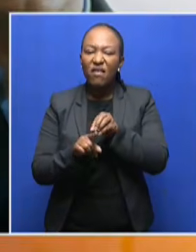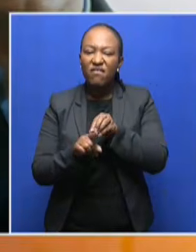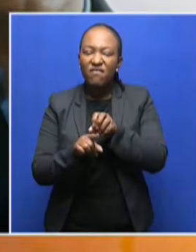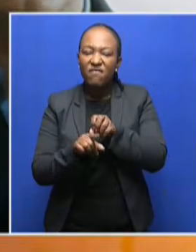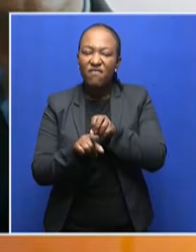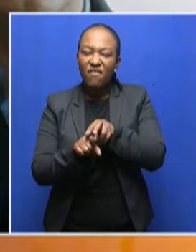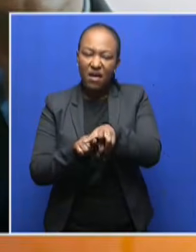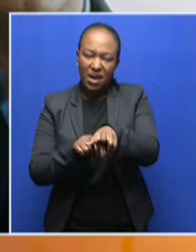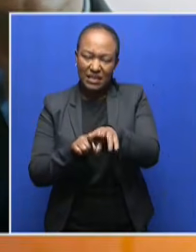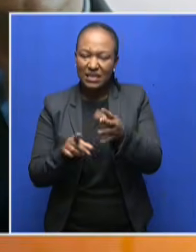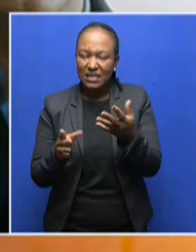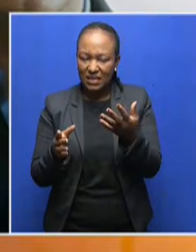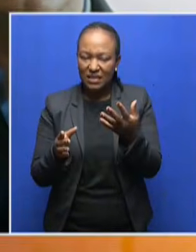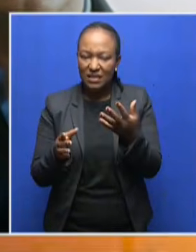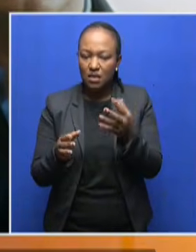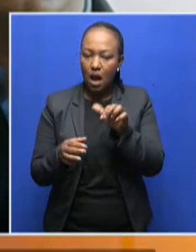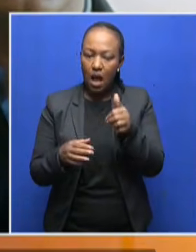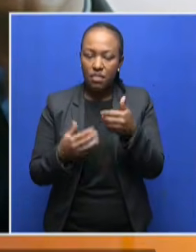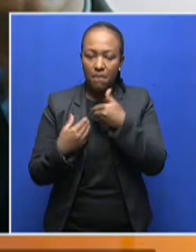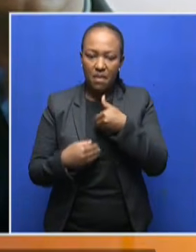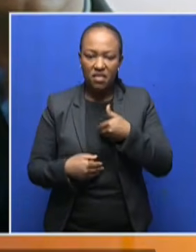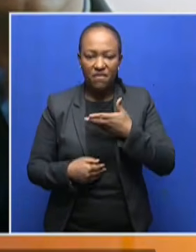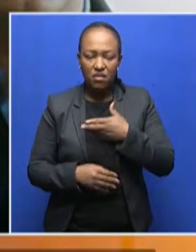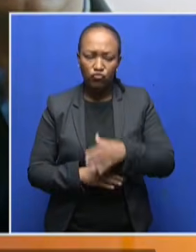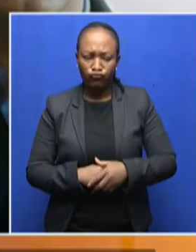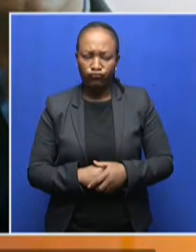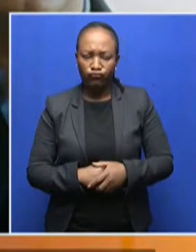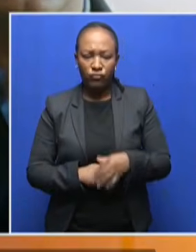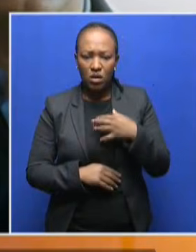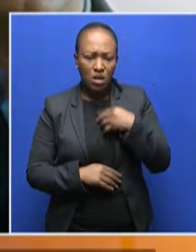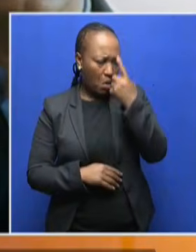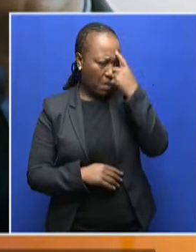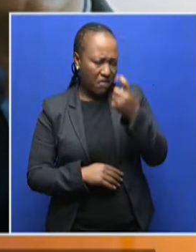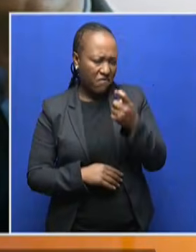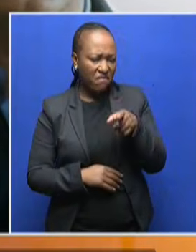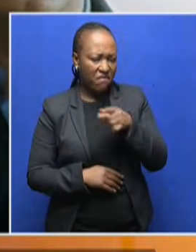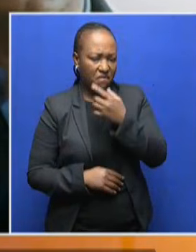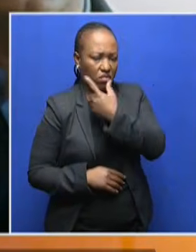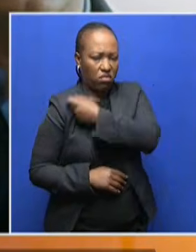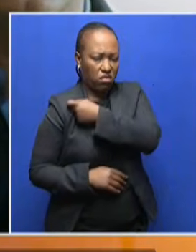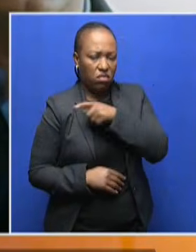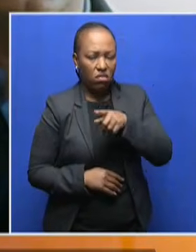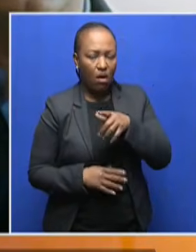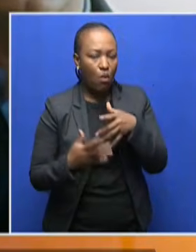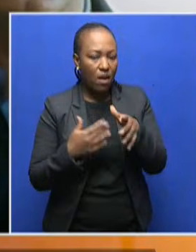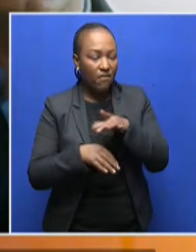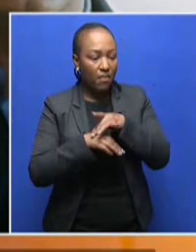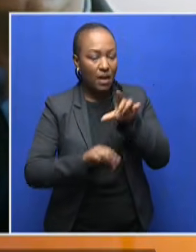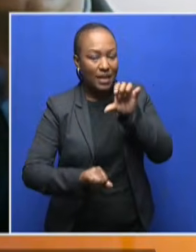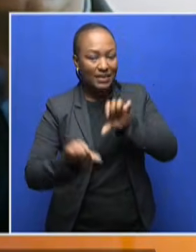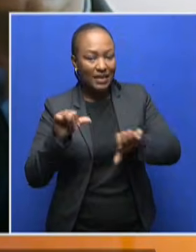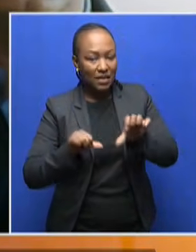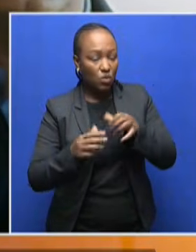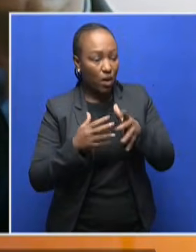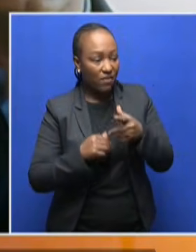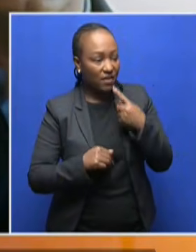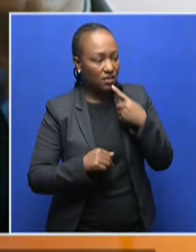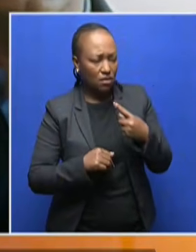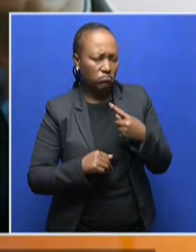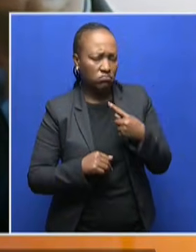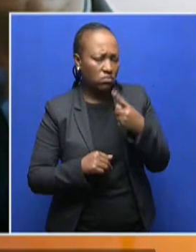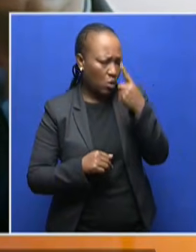they do not believe in vaccination and whatever benefits medical science may say it brings. How